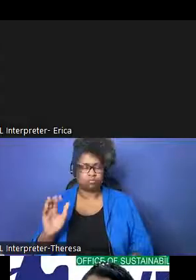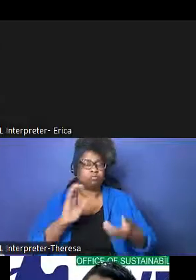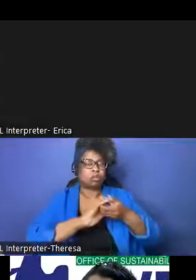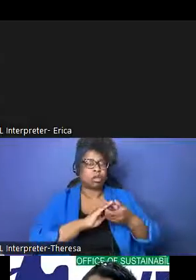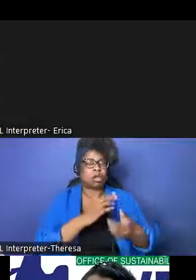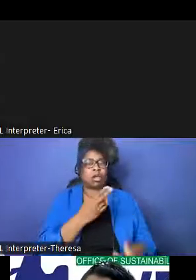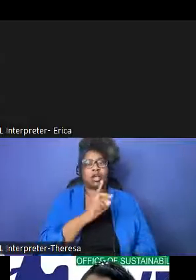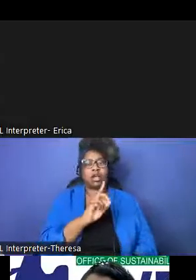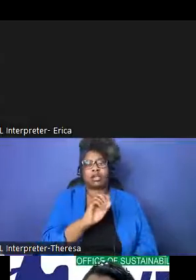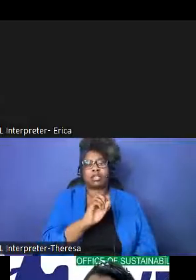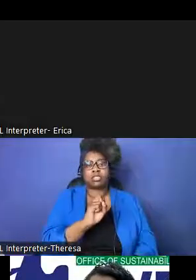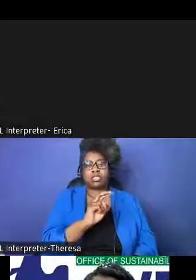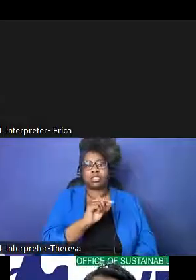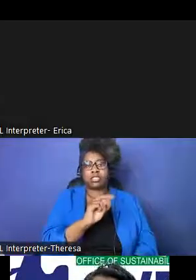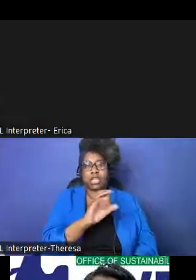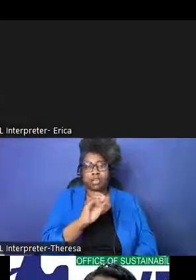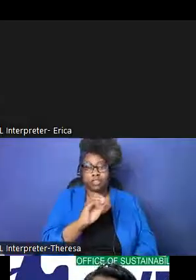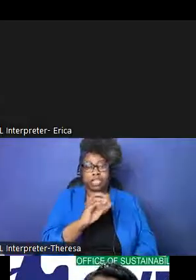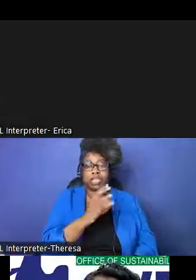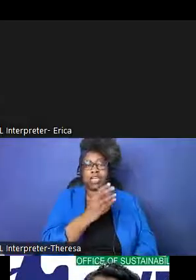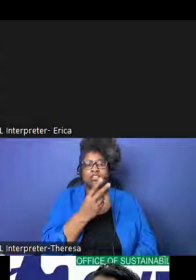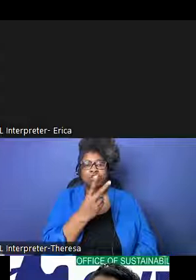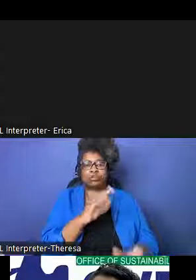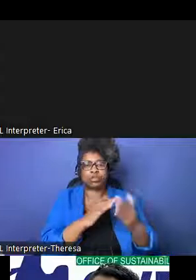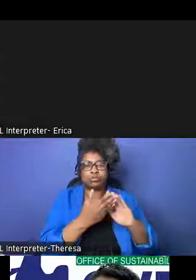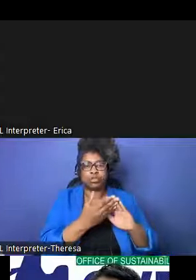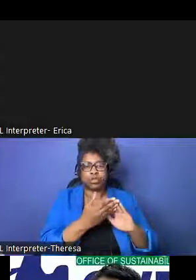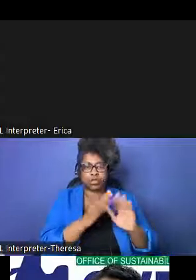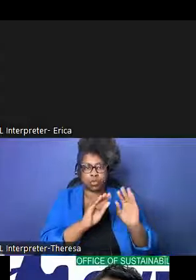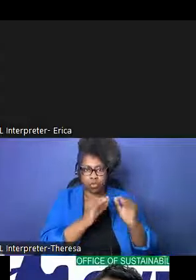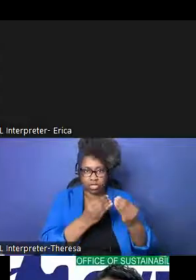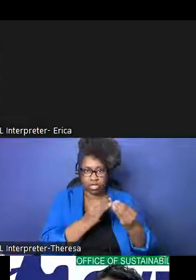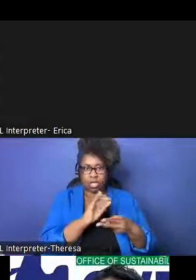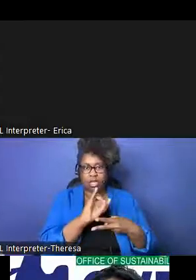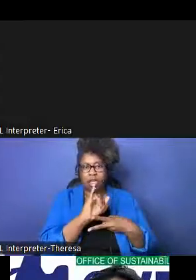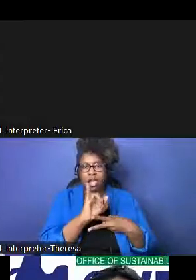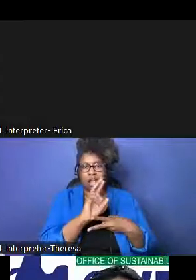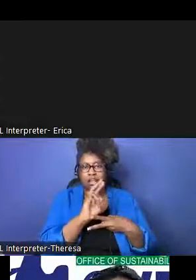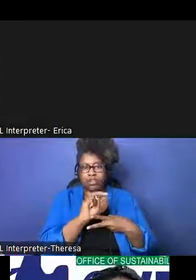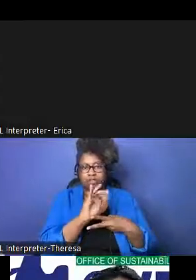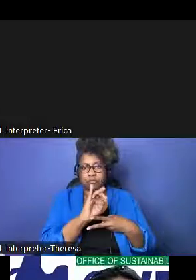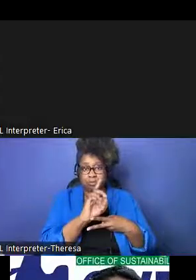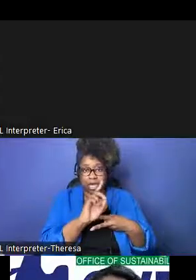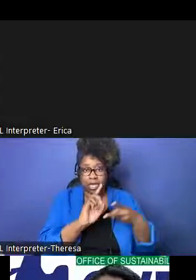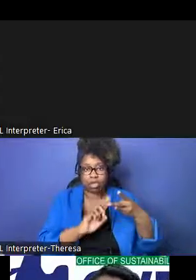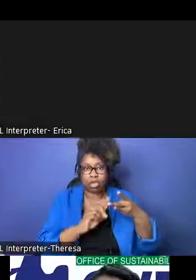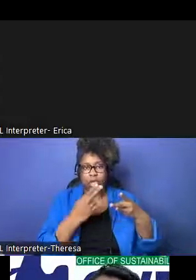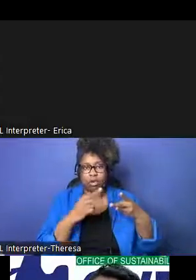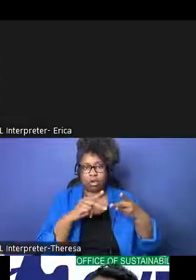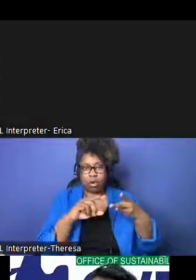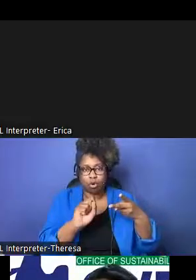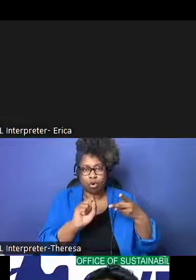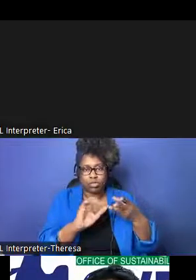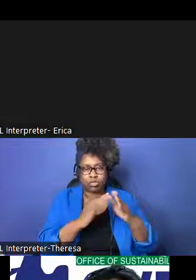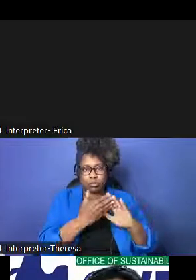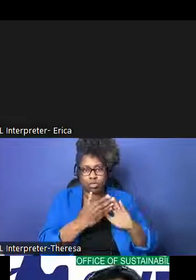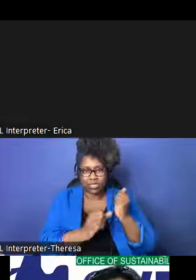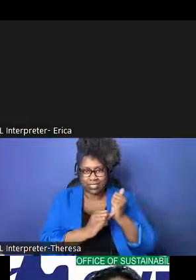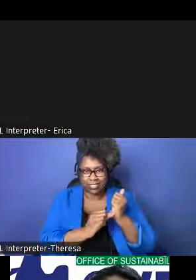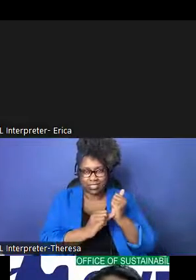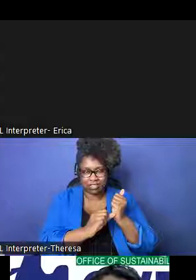County and two community-based organizations, Ironbound Community Corporation and Hope's Community Assistance